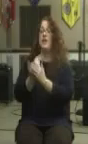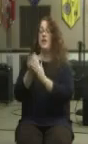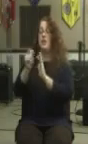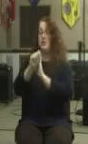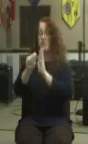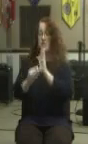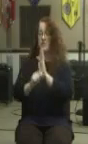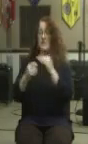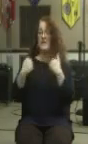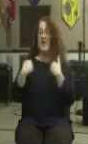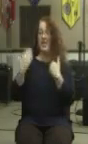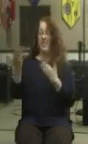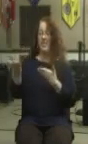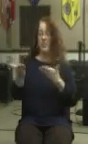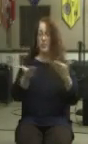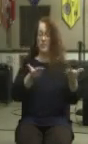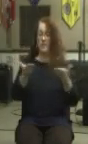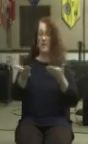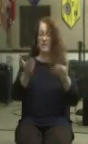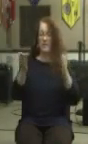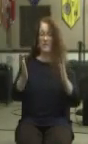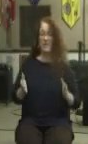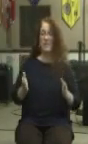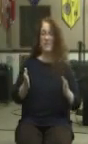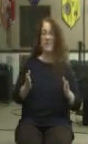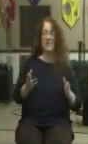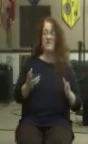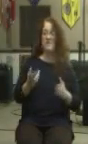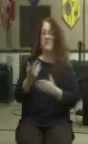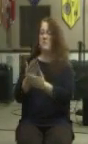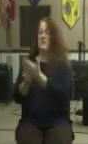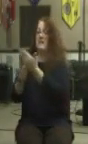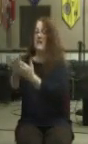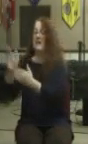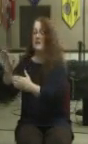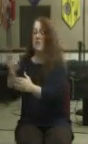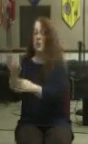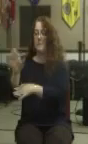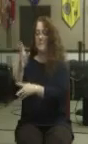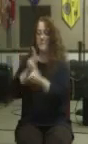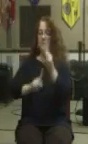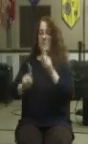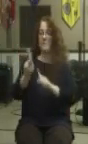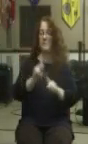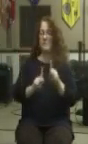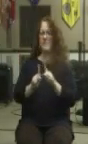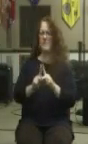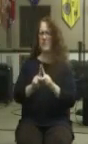In the New Testament, you have the waiter laying hands on people.